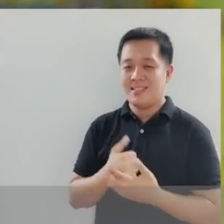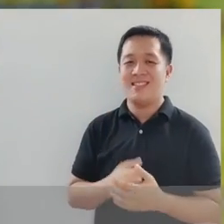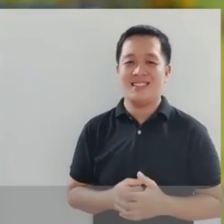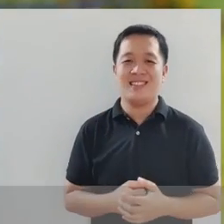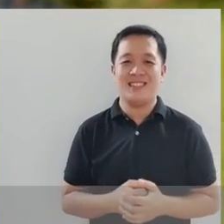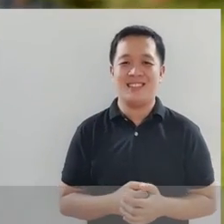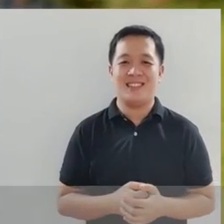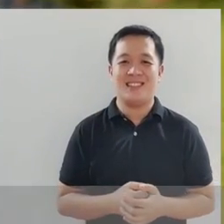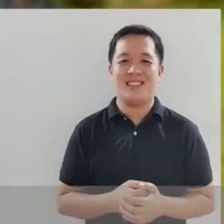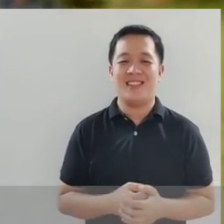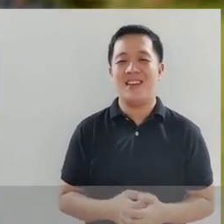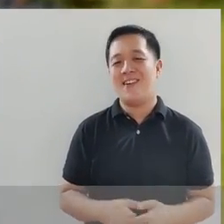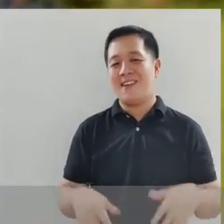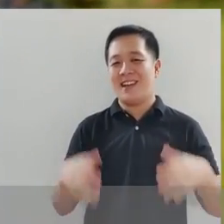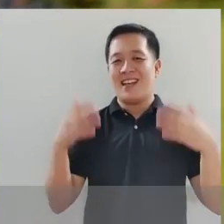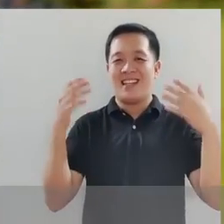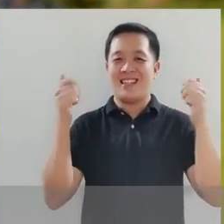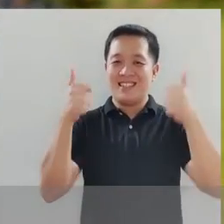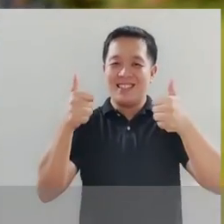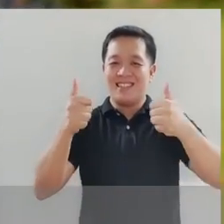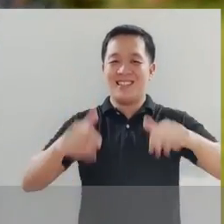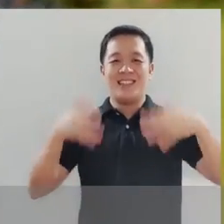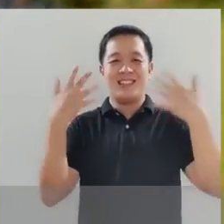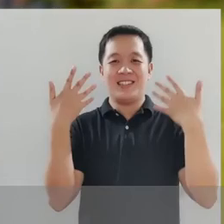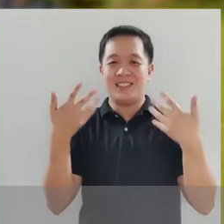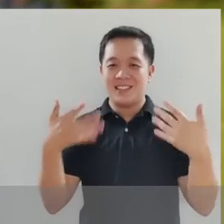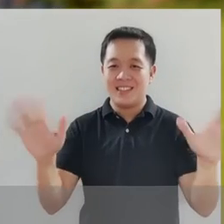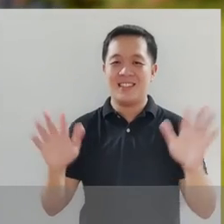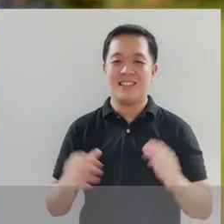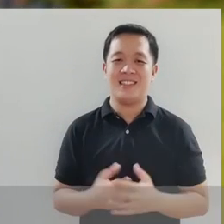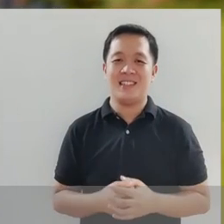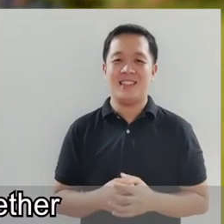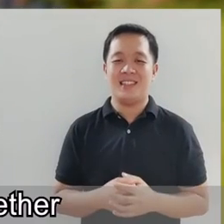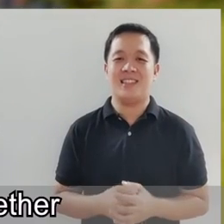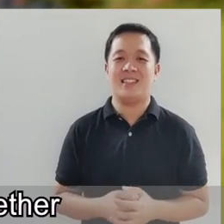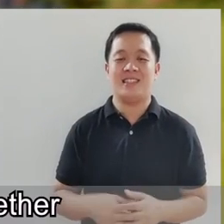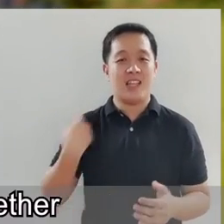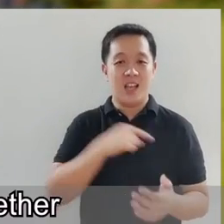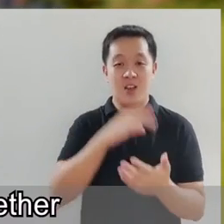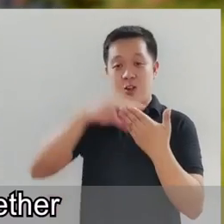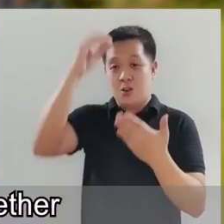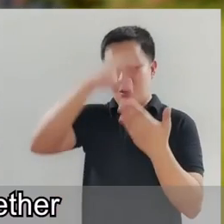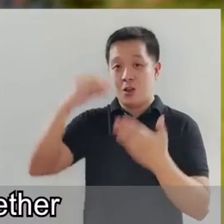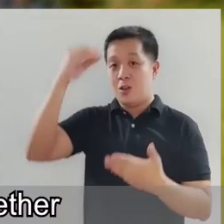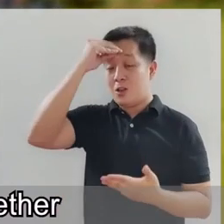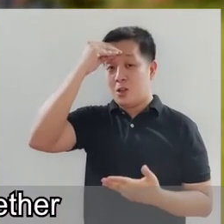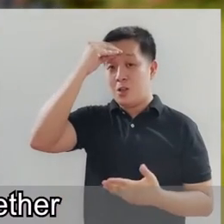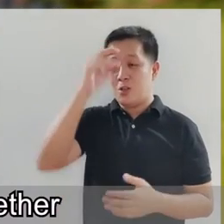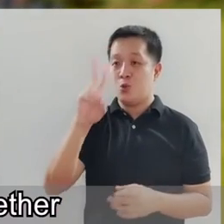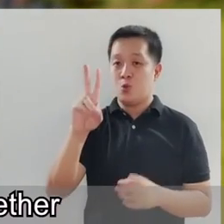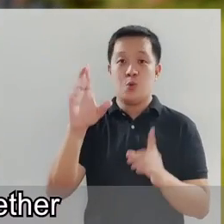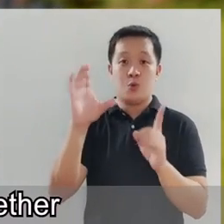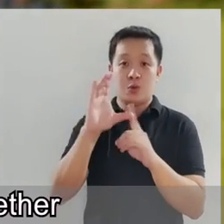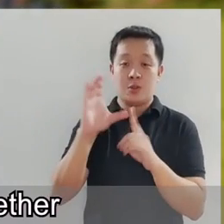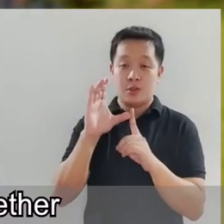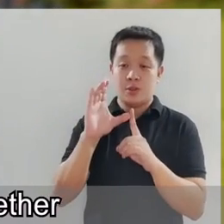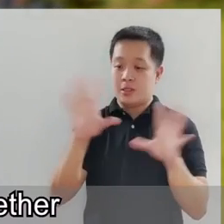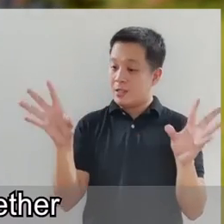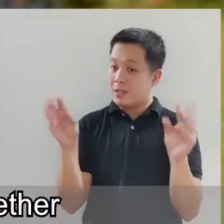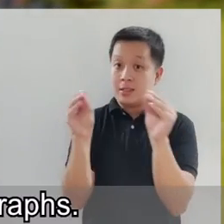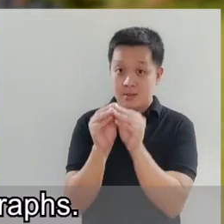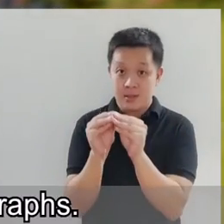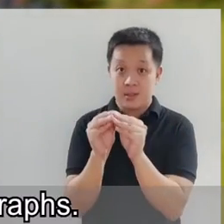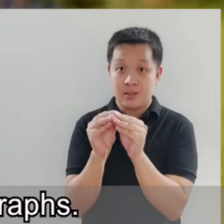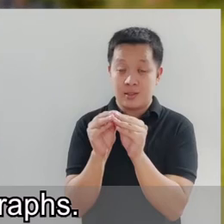this. All right, children, that is it for today. We have learned that two consonants that come